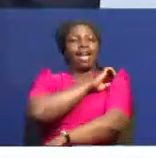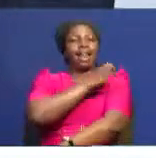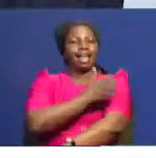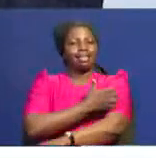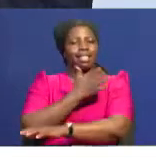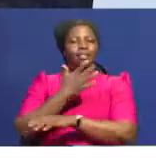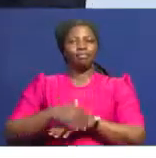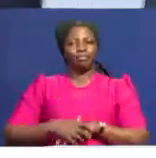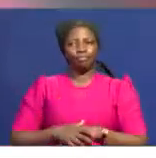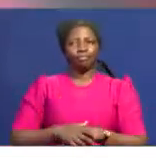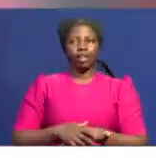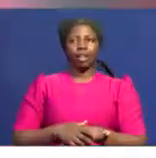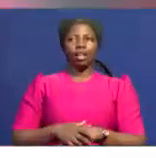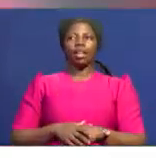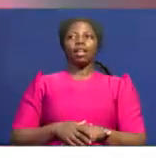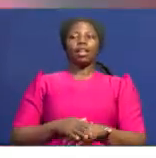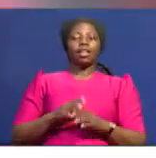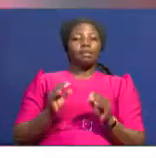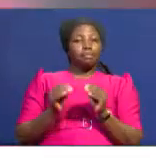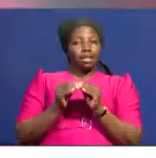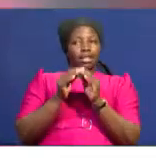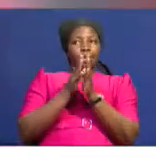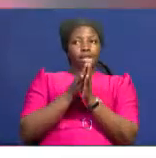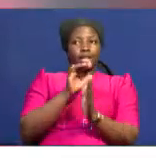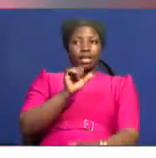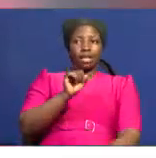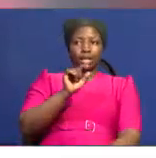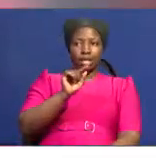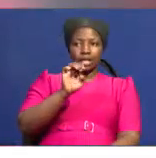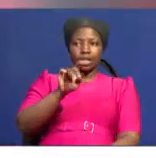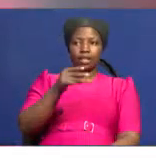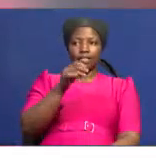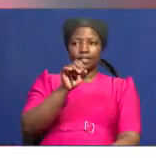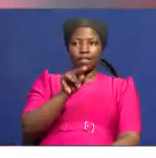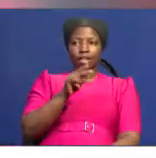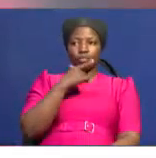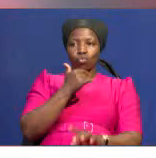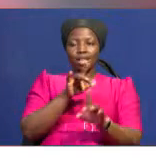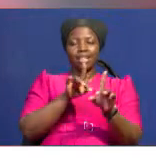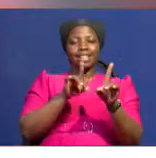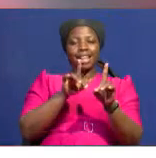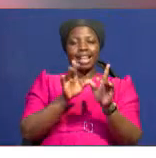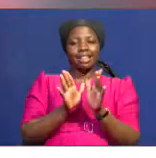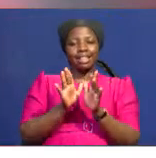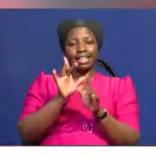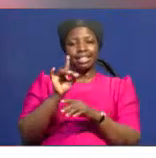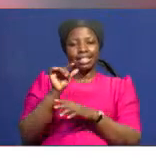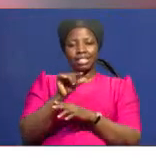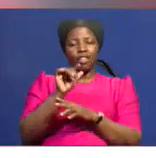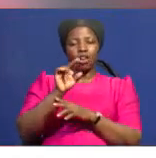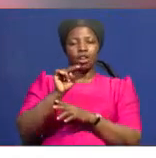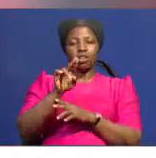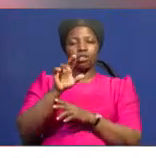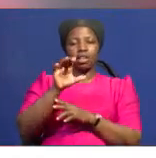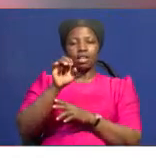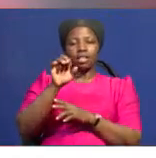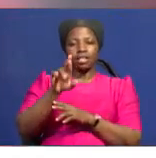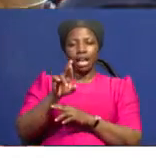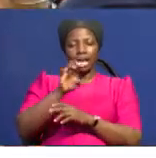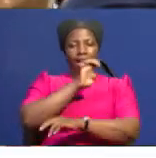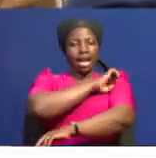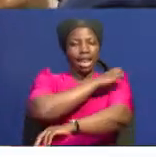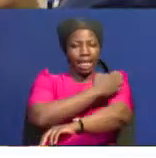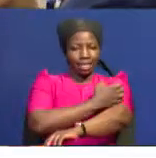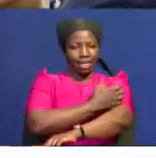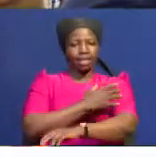meeting with William D. Magwood IV, Director General of the Nuclear Energy Agency, Prime Cabinet Secretary Musalia Mudavadi